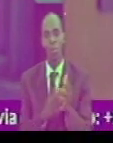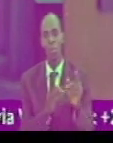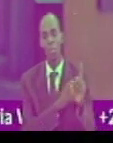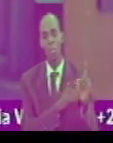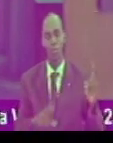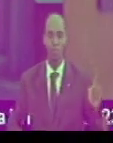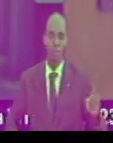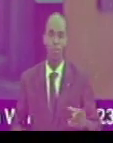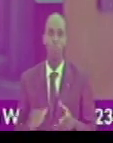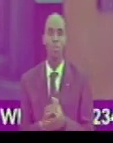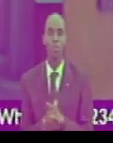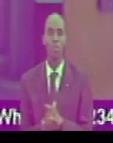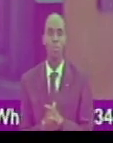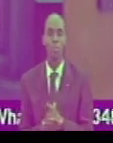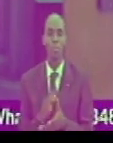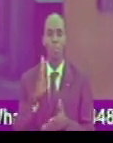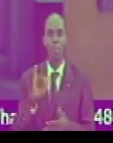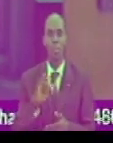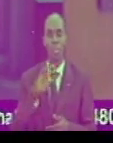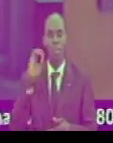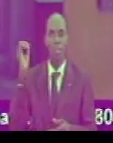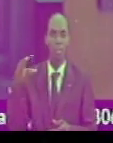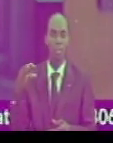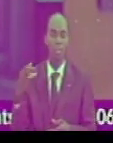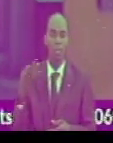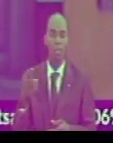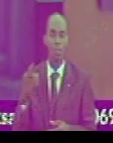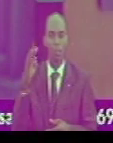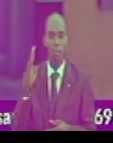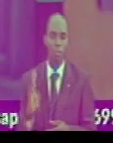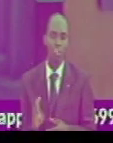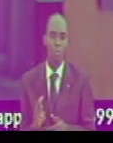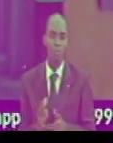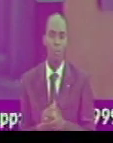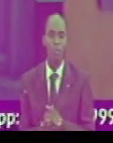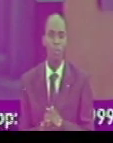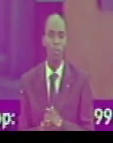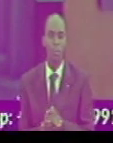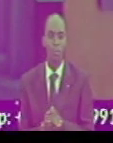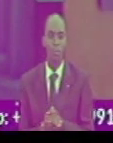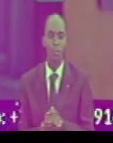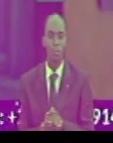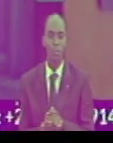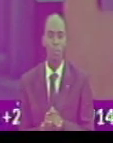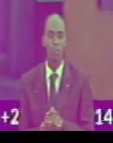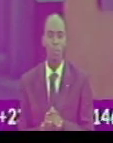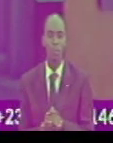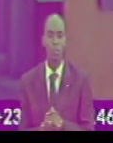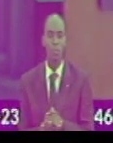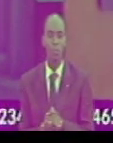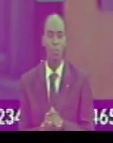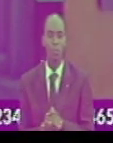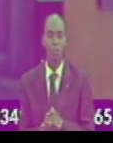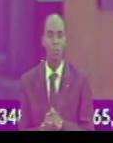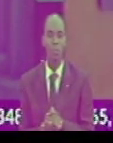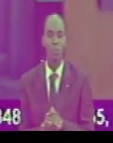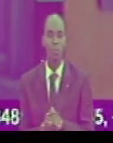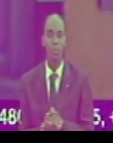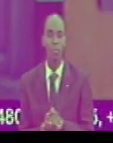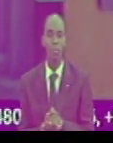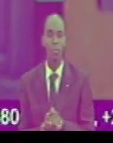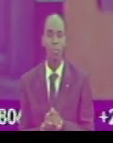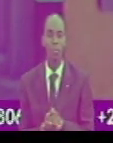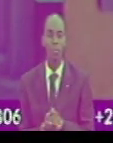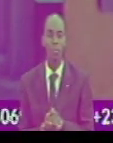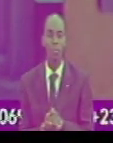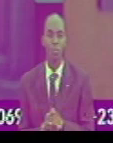from Oreo District. My standing here is the grace of God. I've brought me here to stand tonight. I was faced